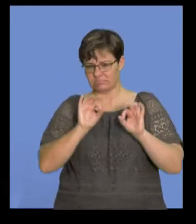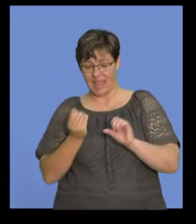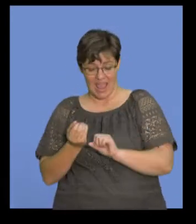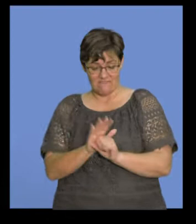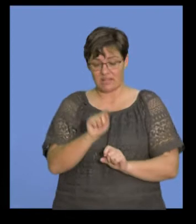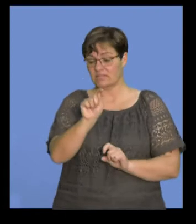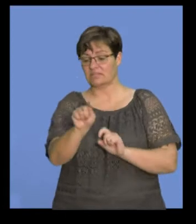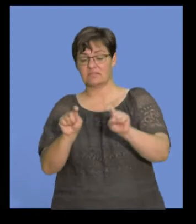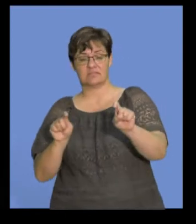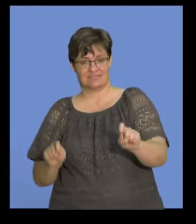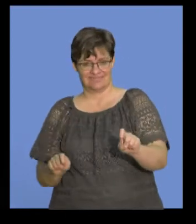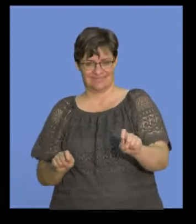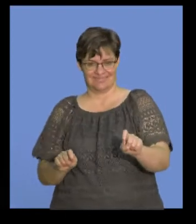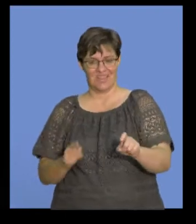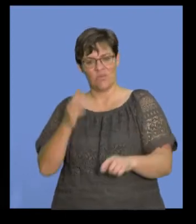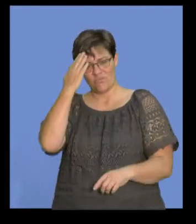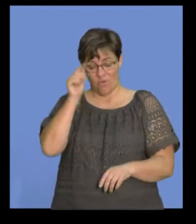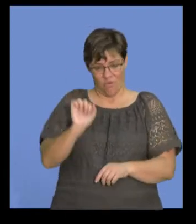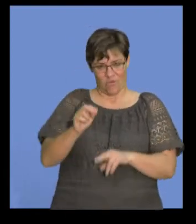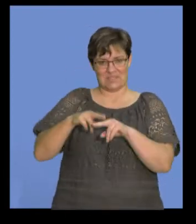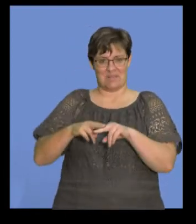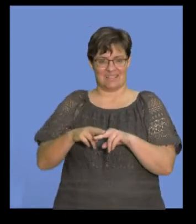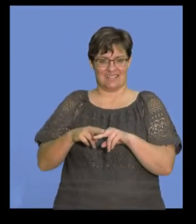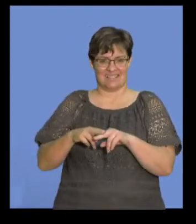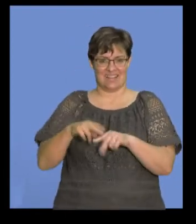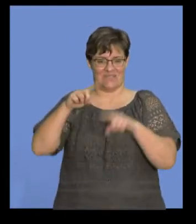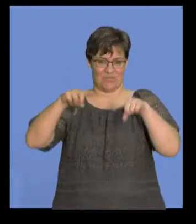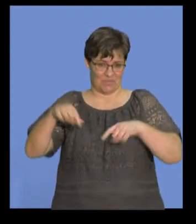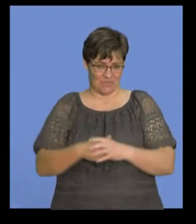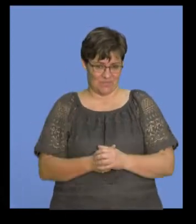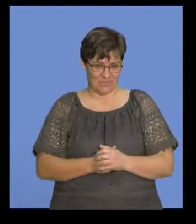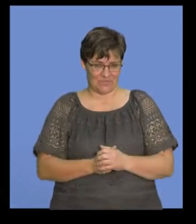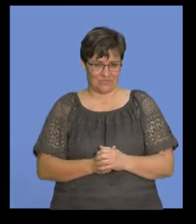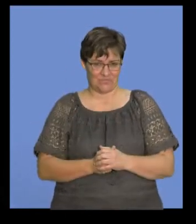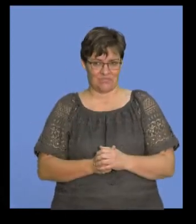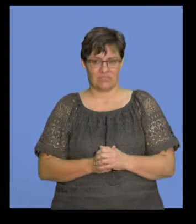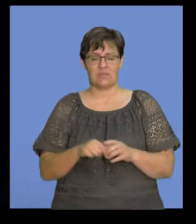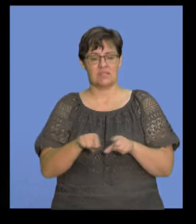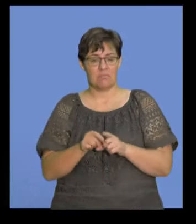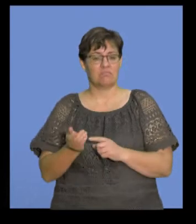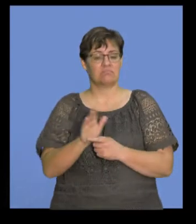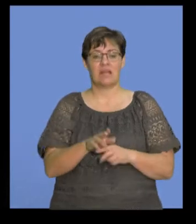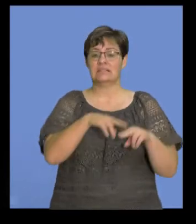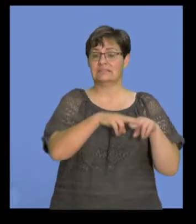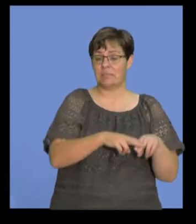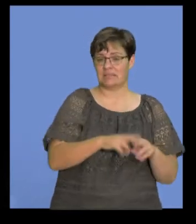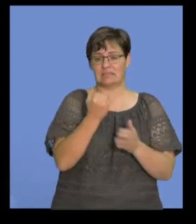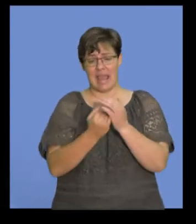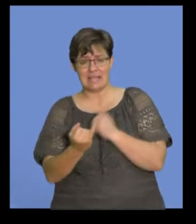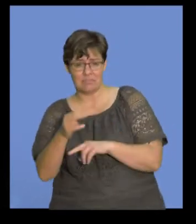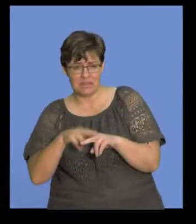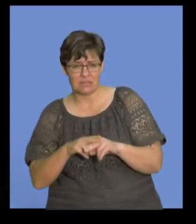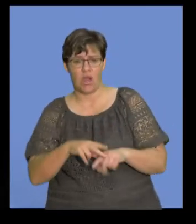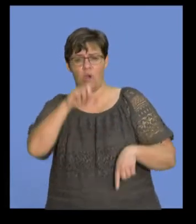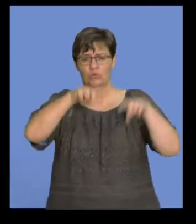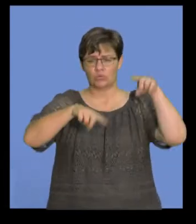effect on other factors, which we know are the dependent variables. So we've been exposed to the terms dependent, independent,